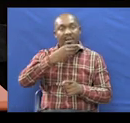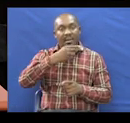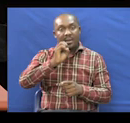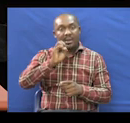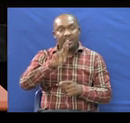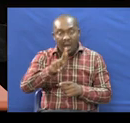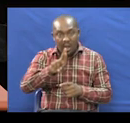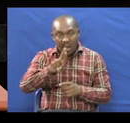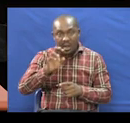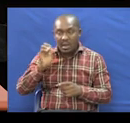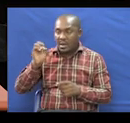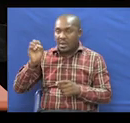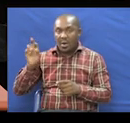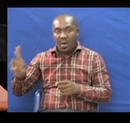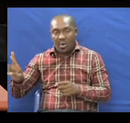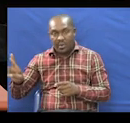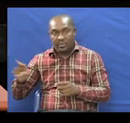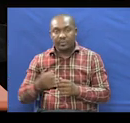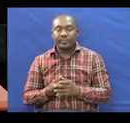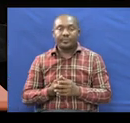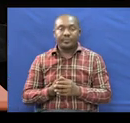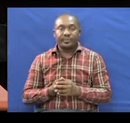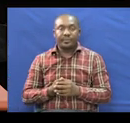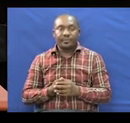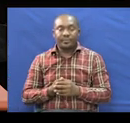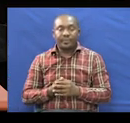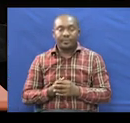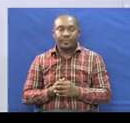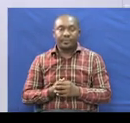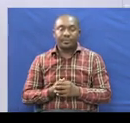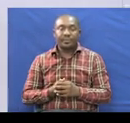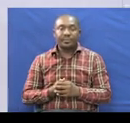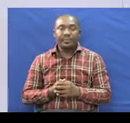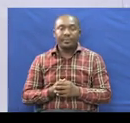this sentence to make it one by using either or.